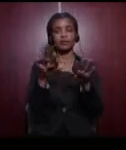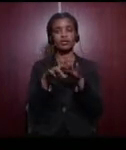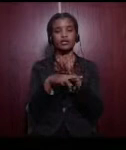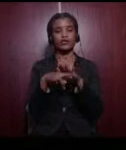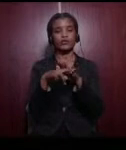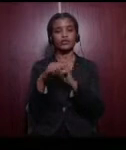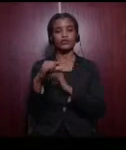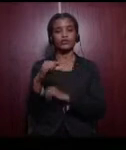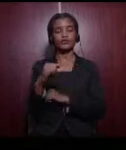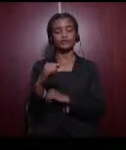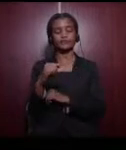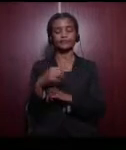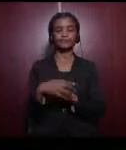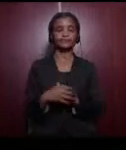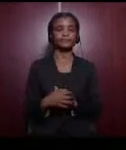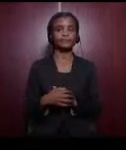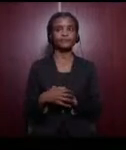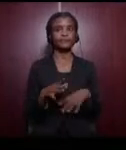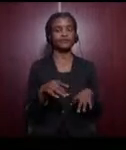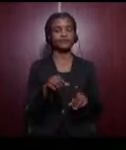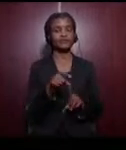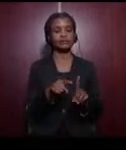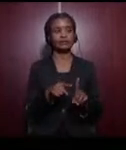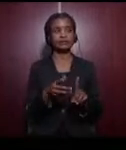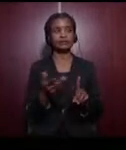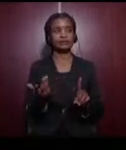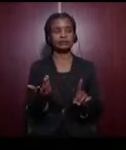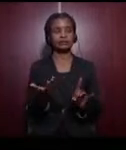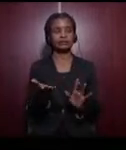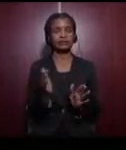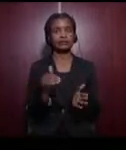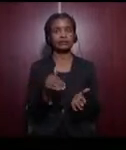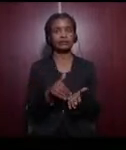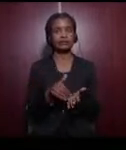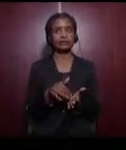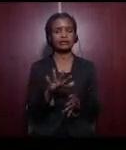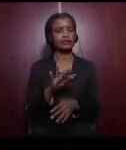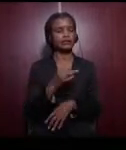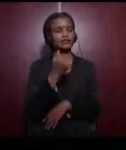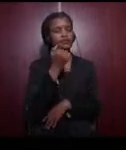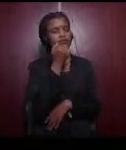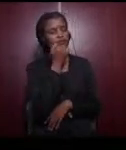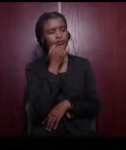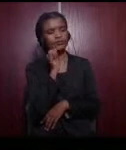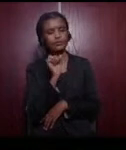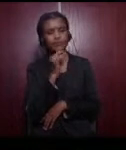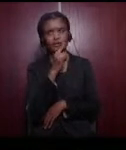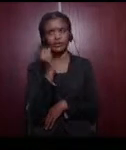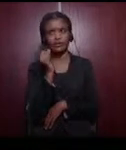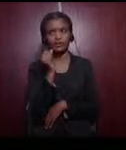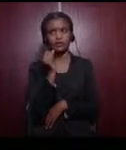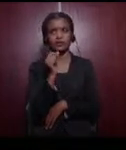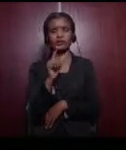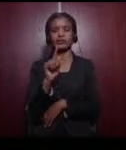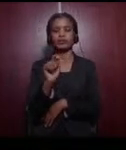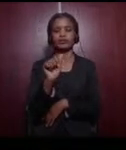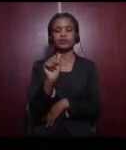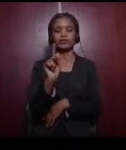that we figure so phakathi we program. I didn't get the name. Takalane Ramaphosa.